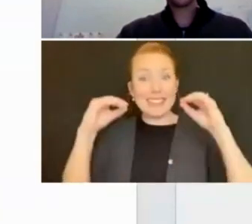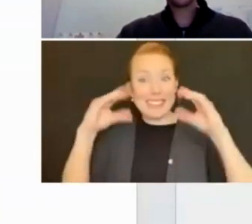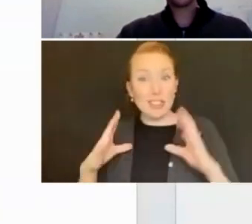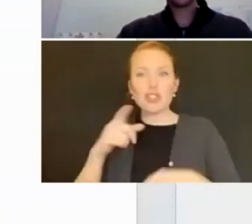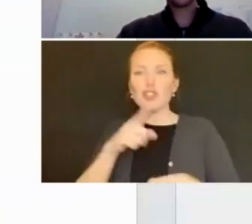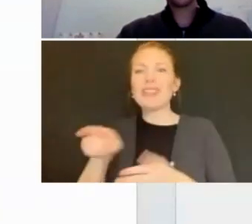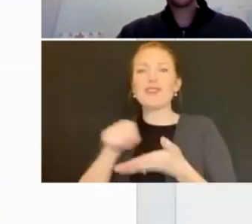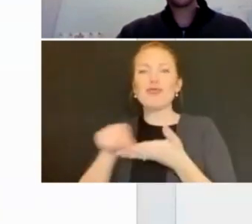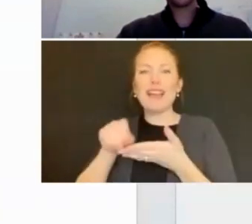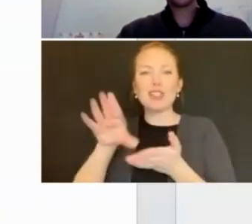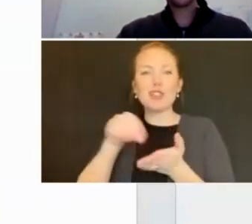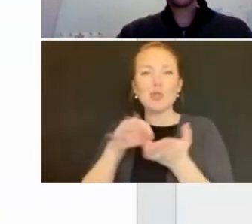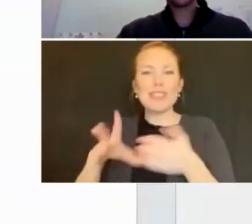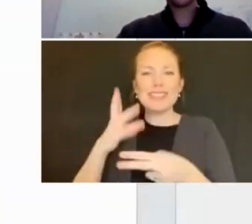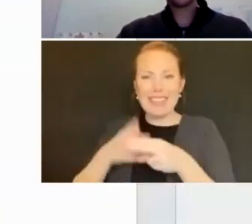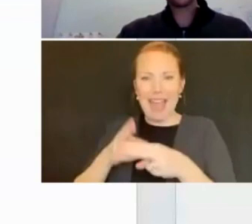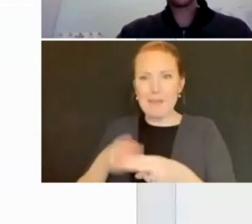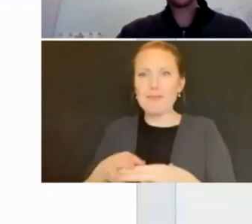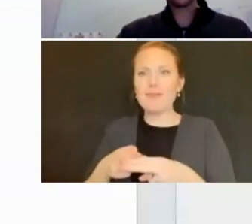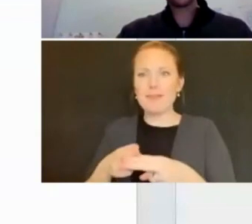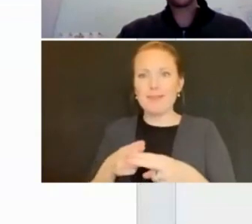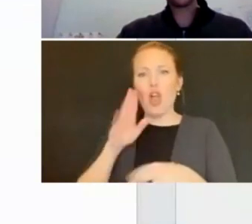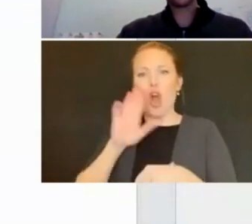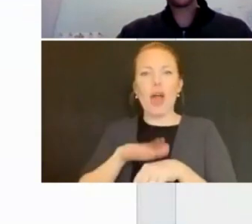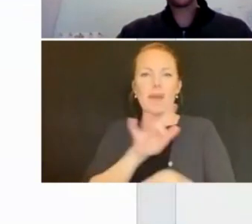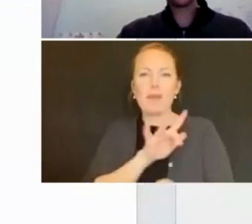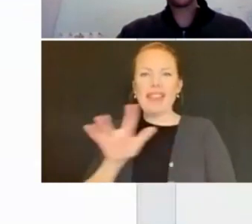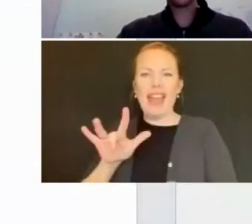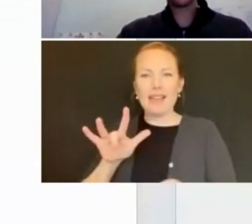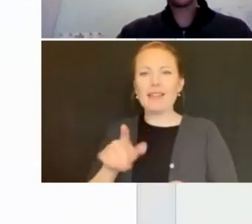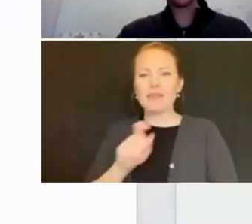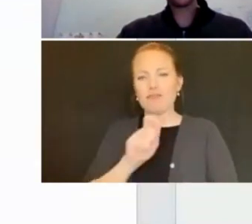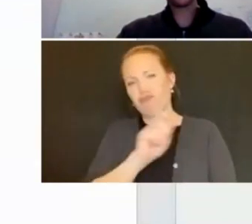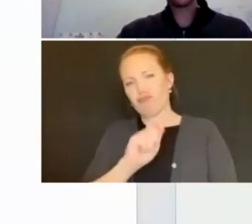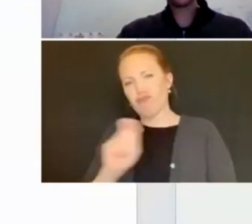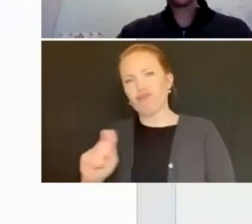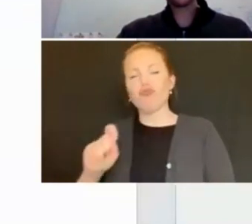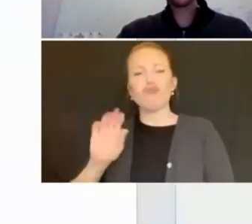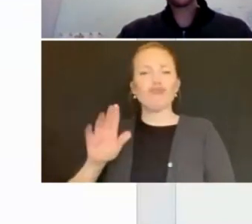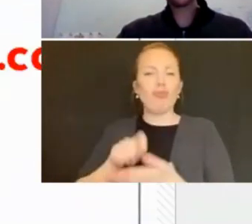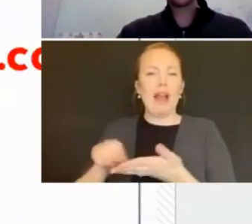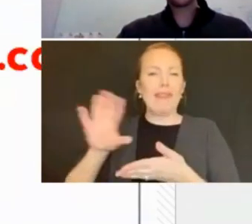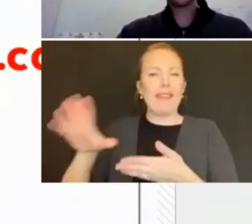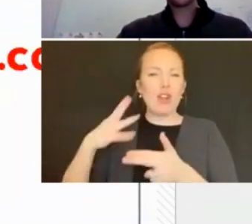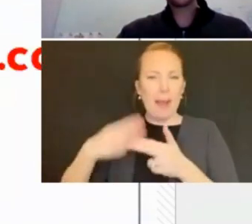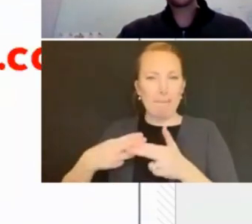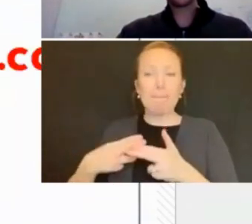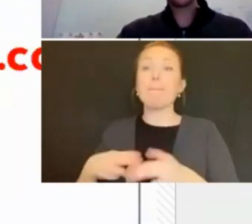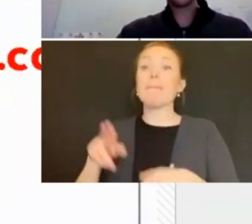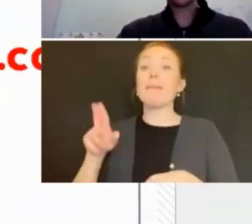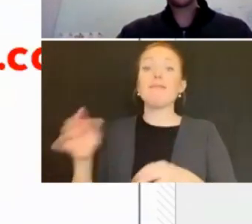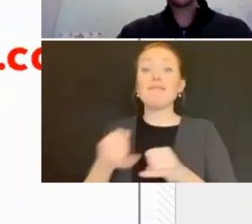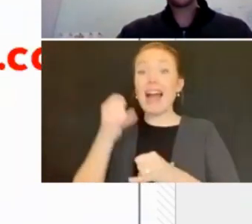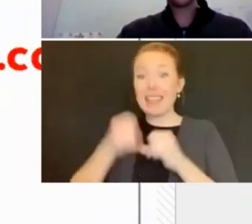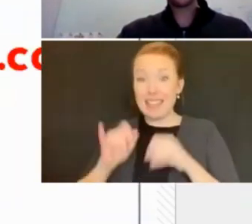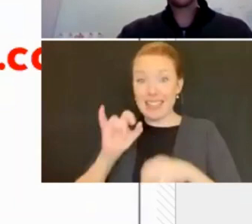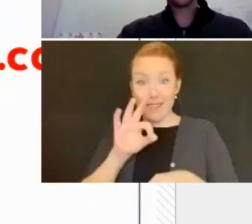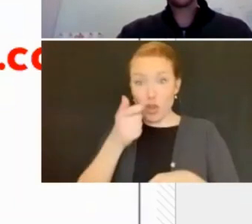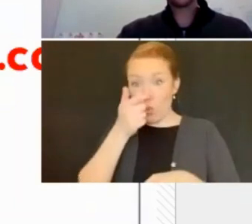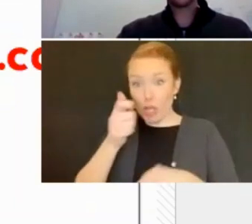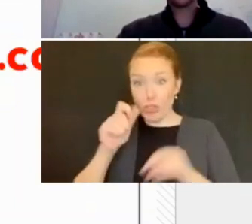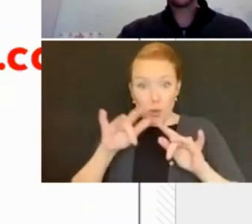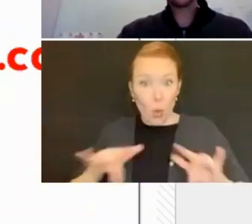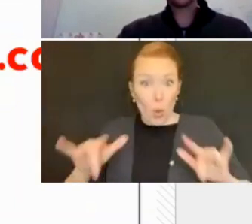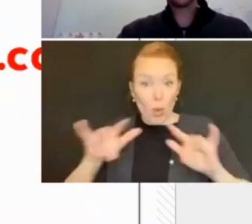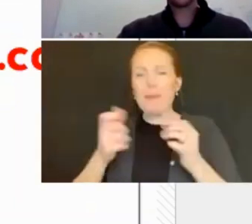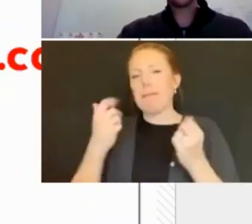there on the blank space. You can customize it for the student. And finally, if you're watching on a recording, we know many teachers watch